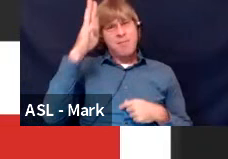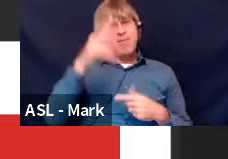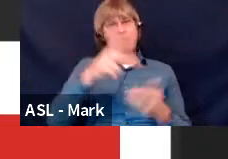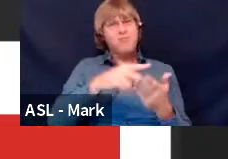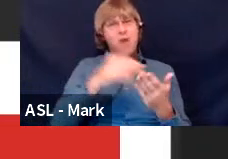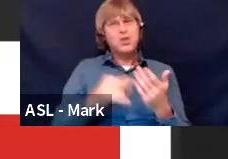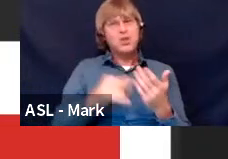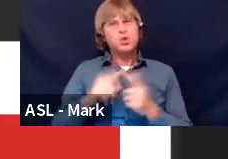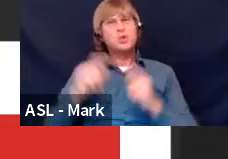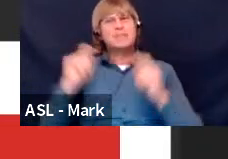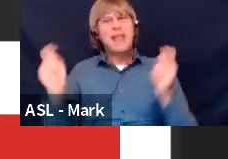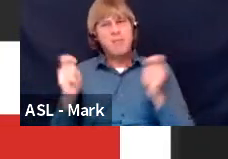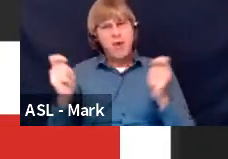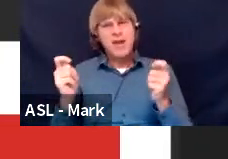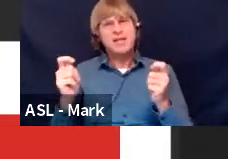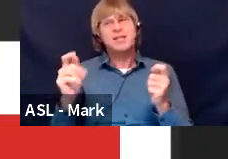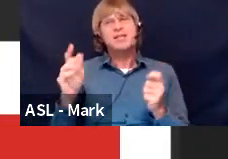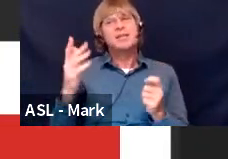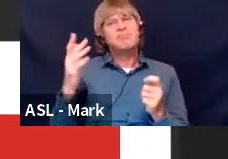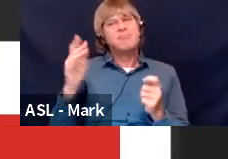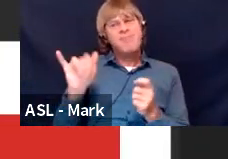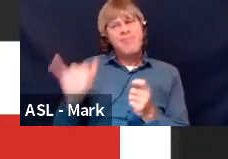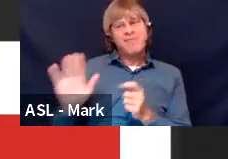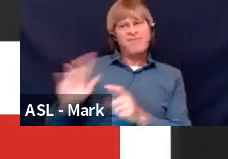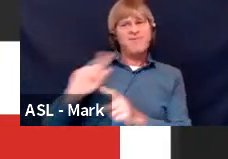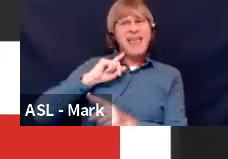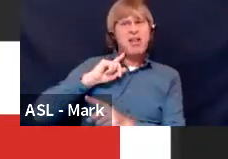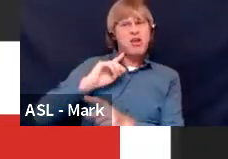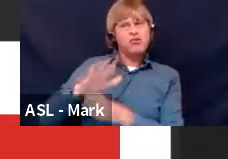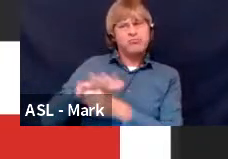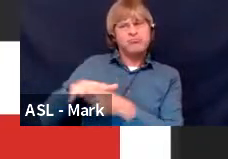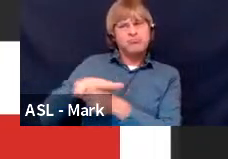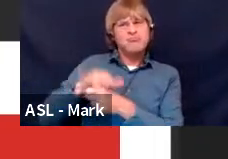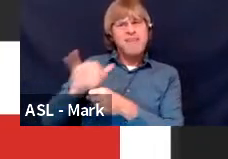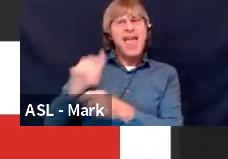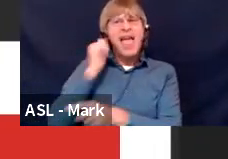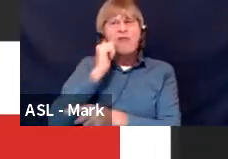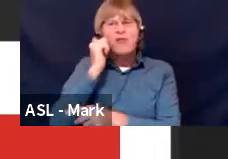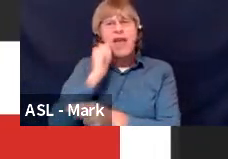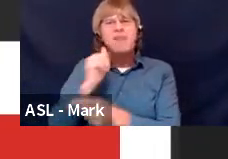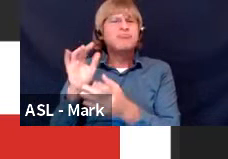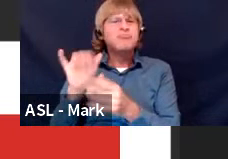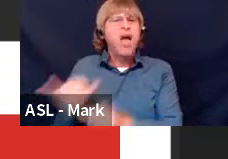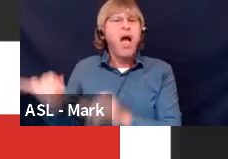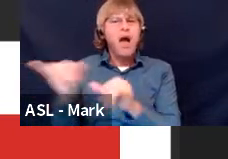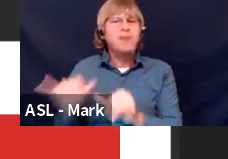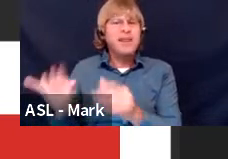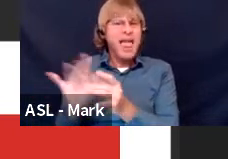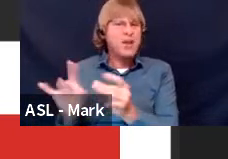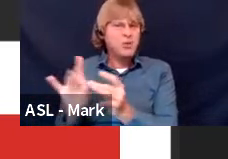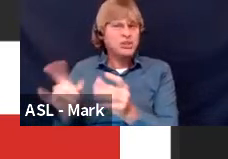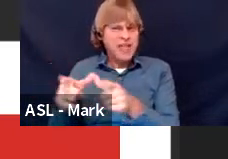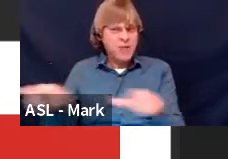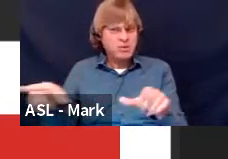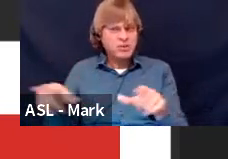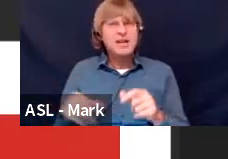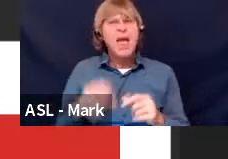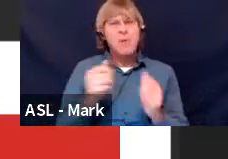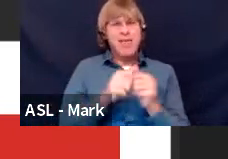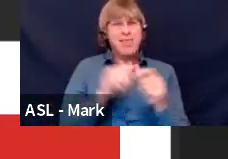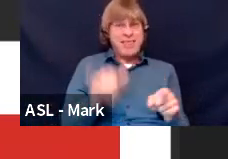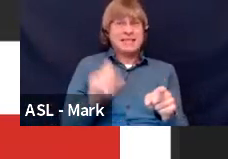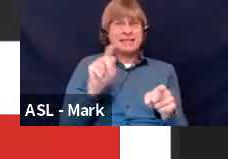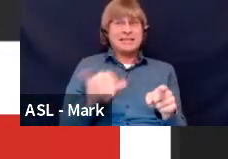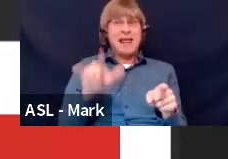to celebrate that vernacular, that everyday common language, again, with this